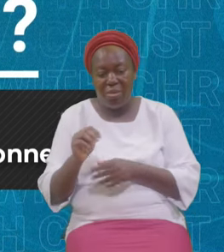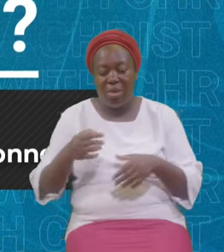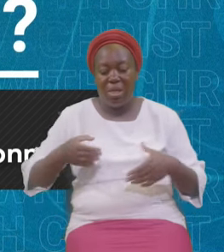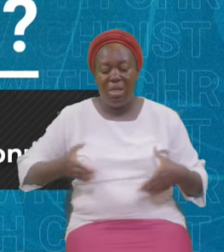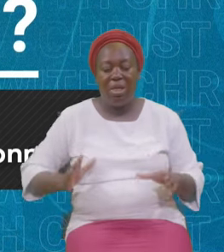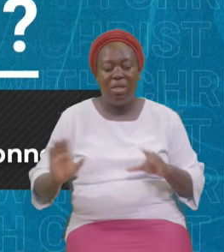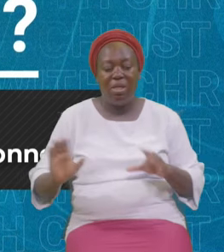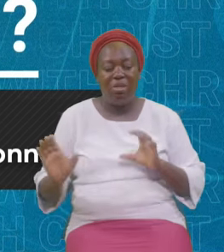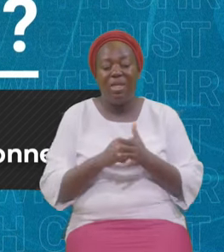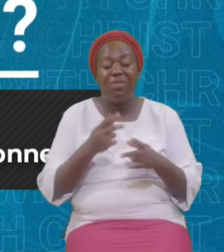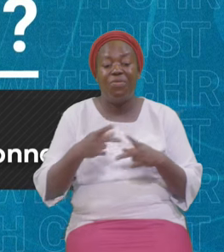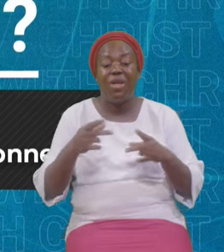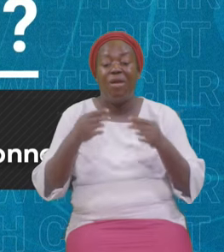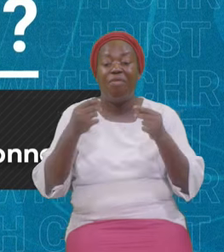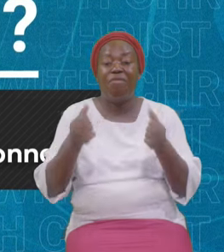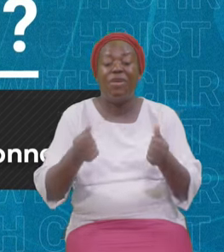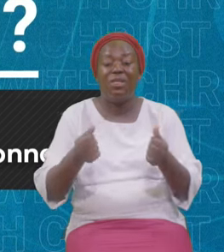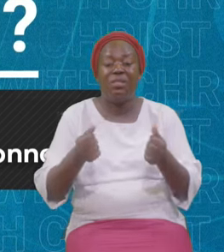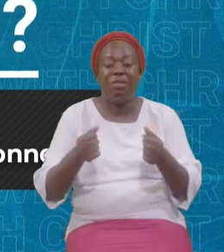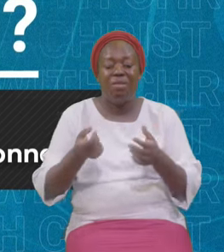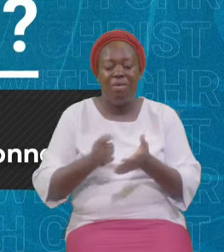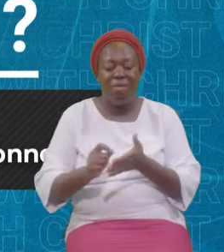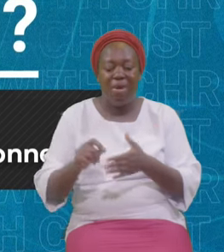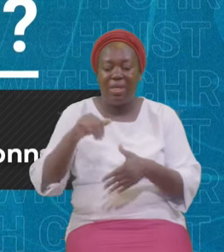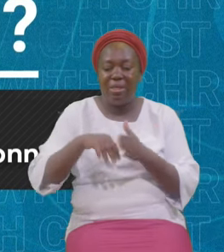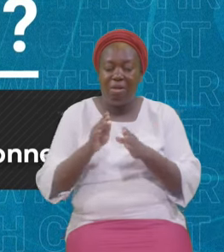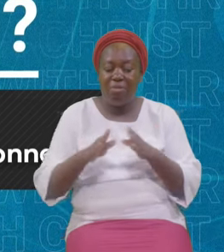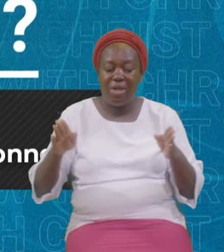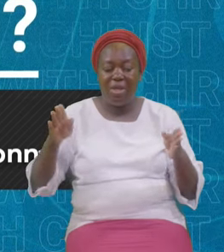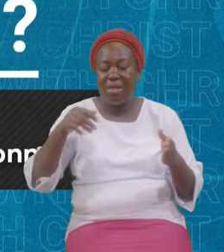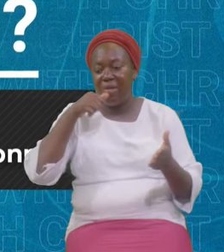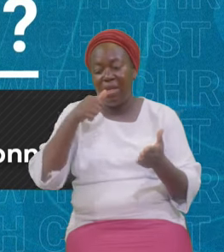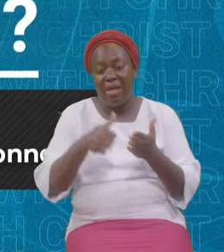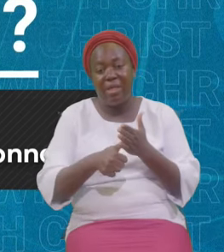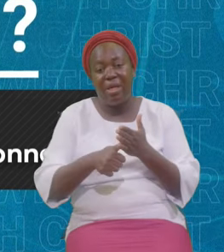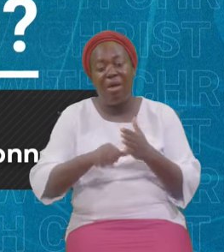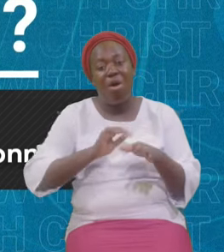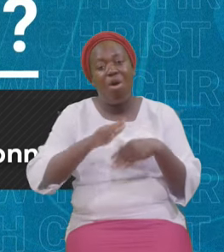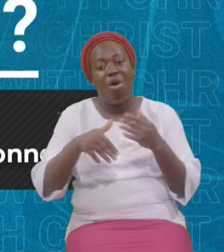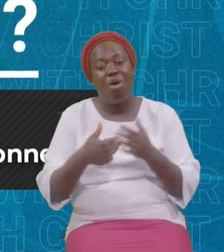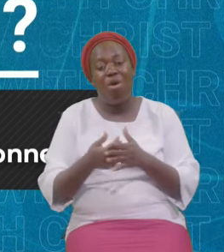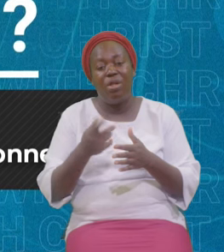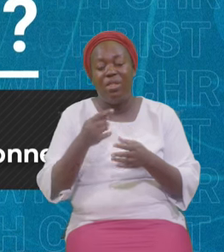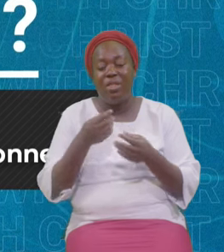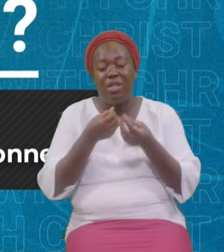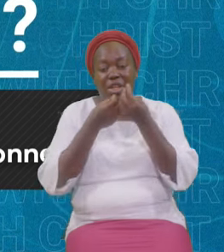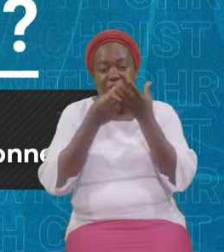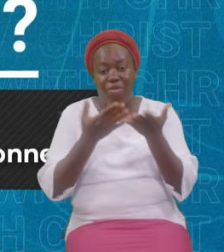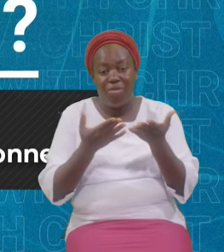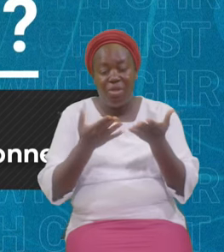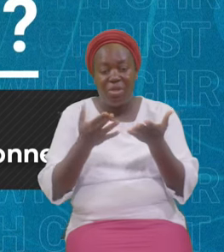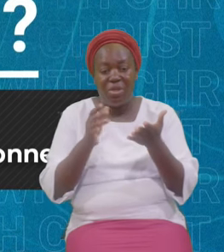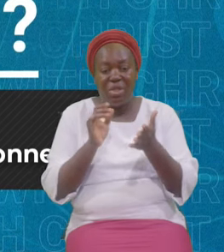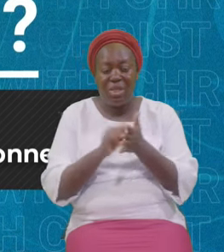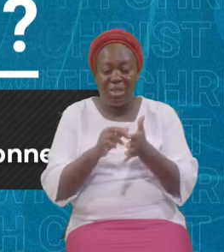in capital letters all the information required in that decision slip. Let's